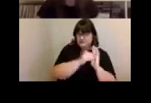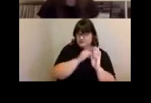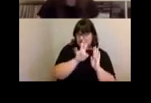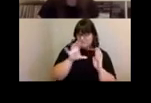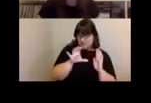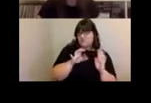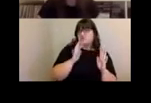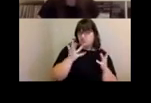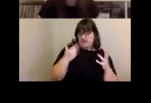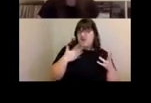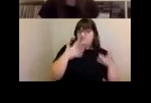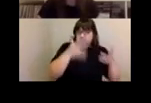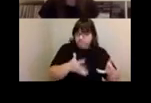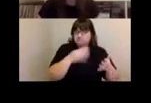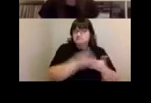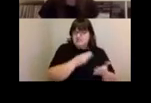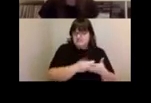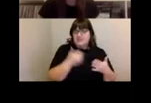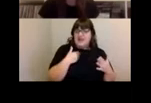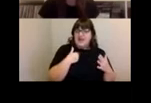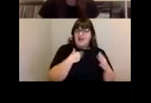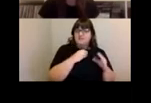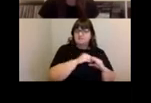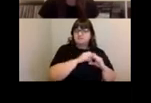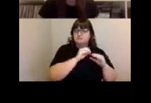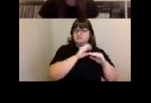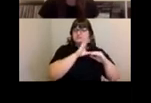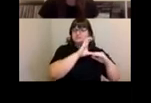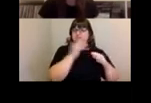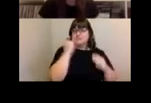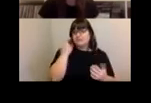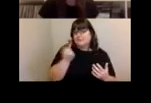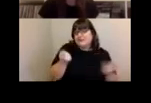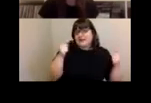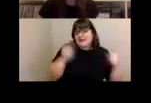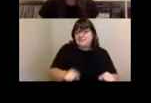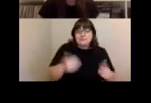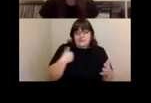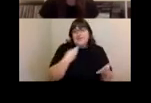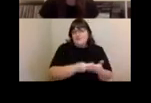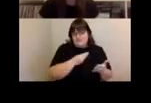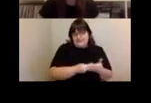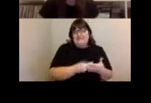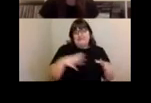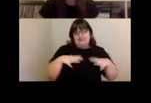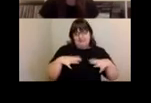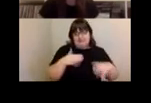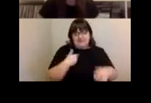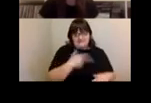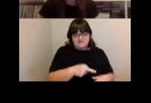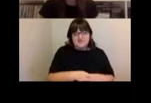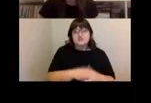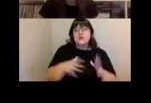the year, a cushion that we built up over time, just in case something happens, we have that cushion. We add